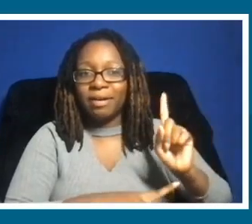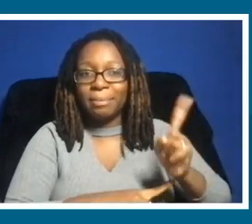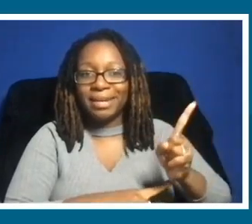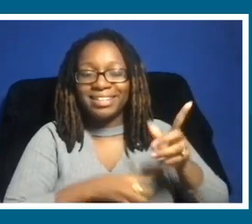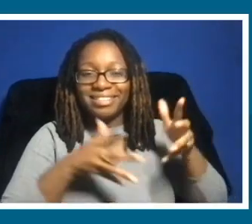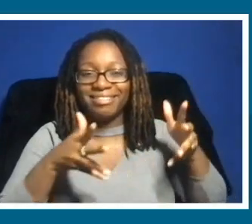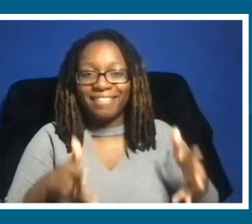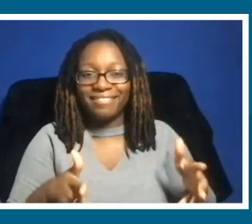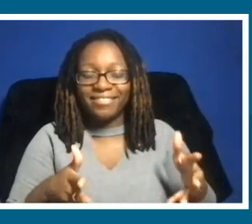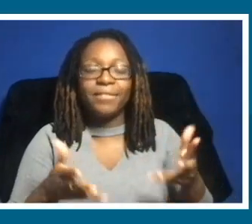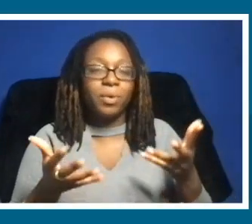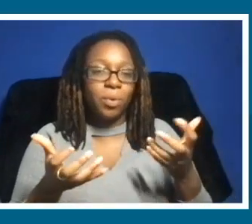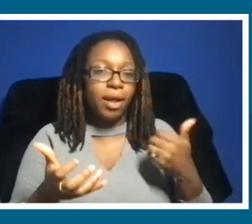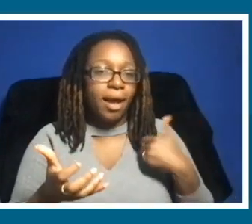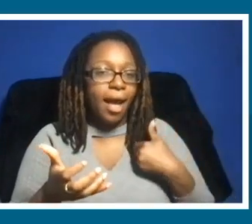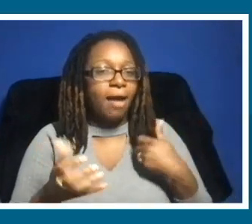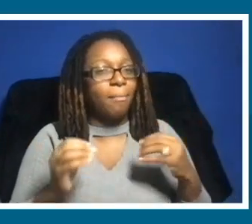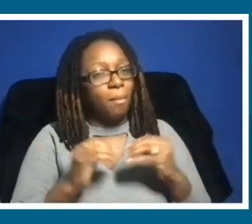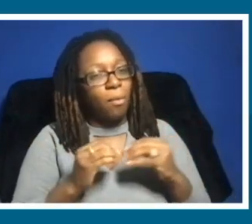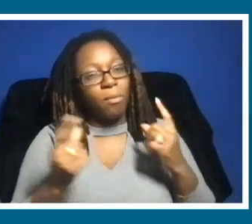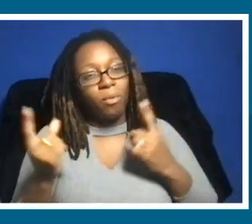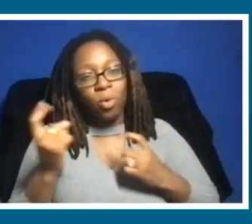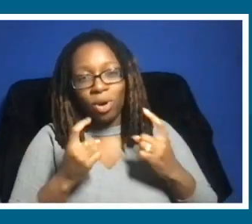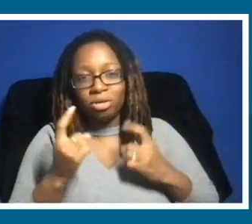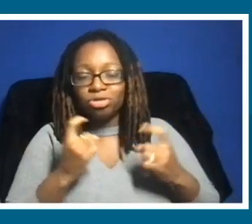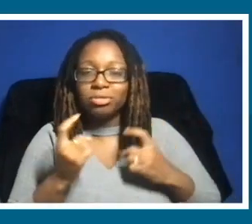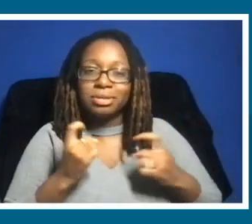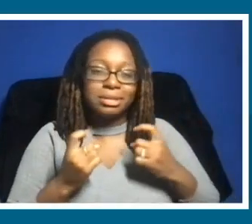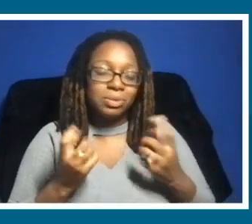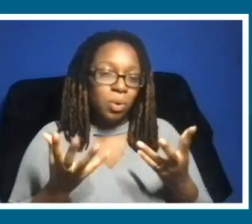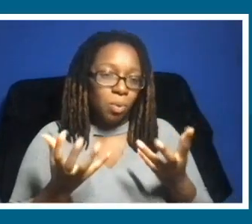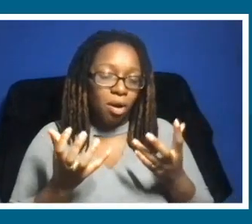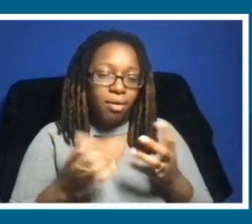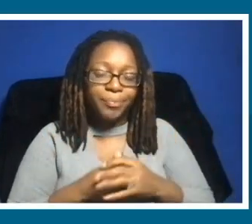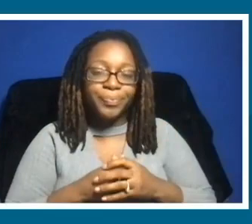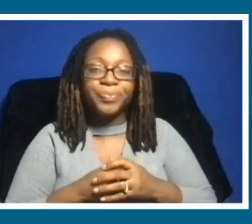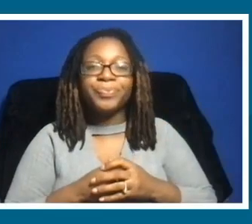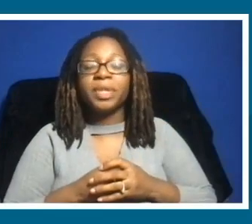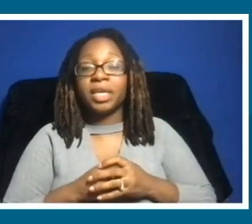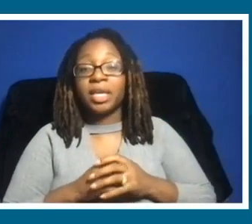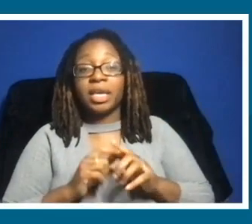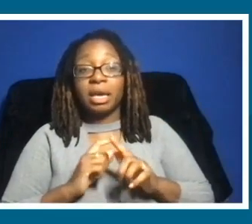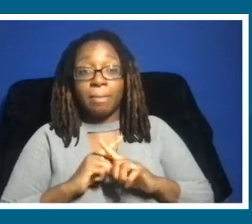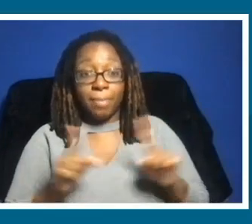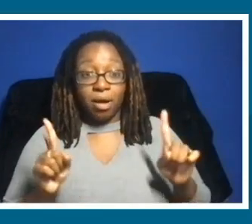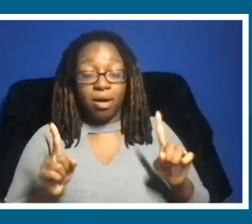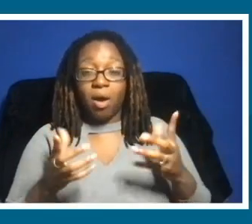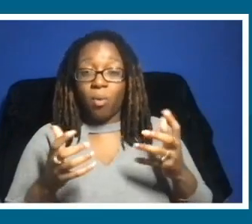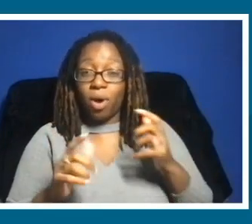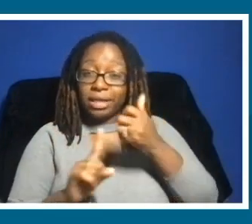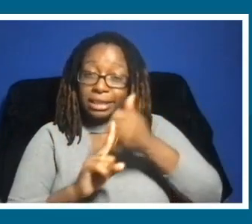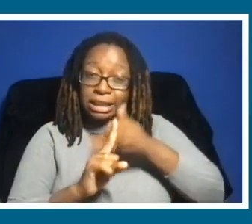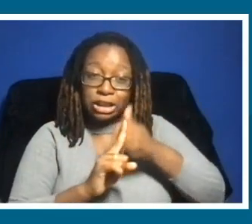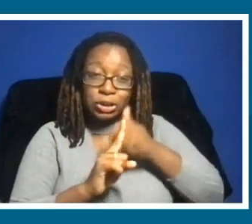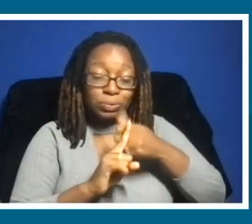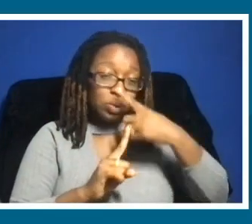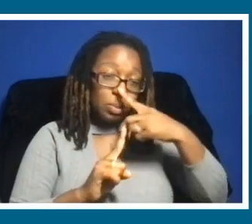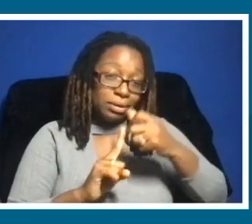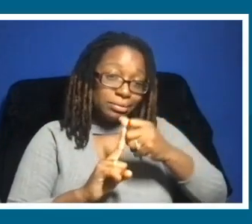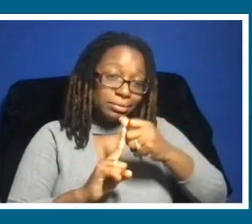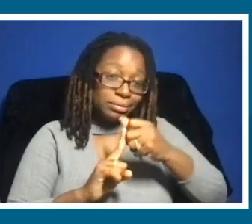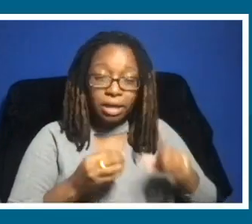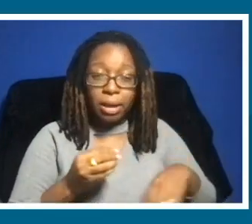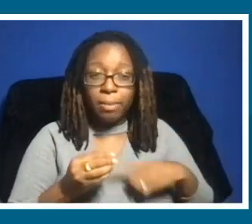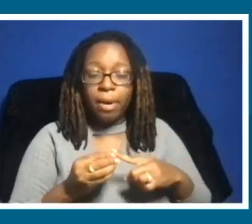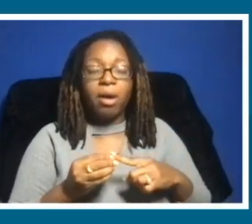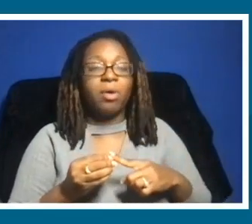little time for some questions from participants. But before we do that, I want each of you to talk just a little bit about what you're seeing